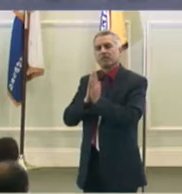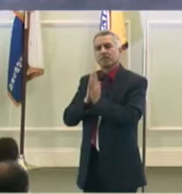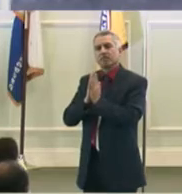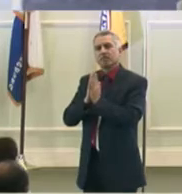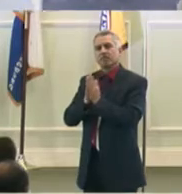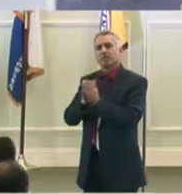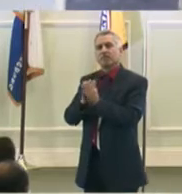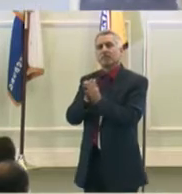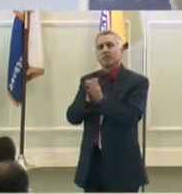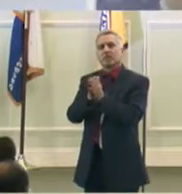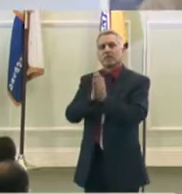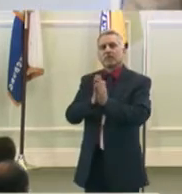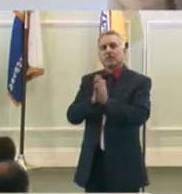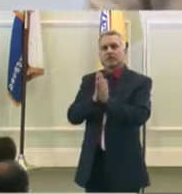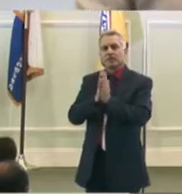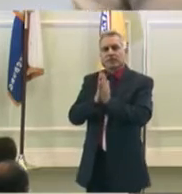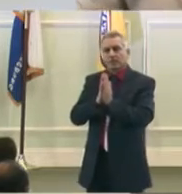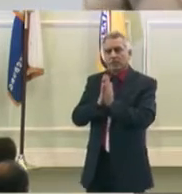I'll say an appeal.